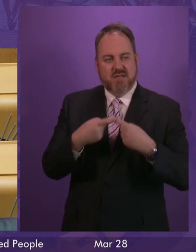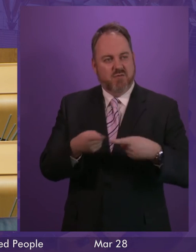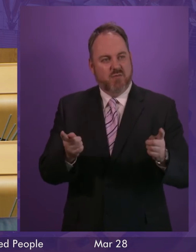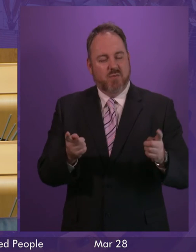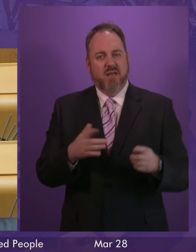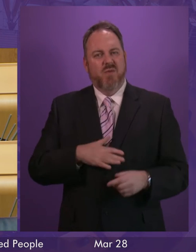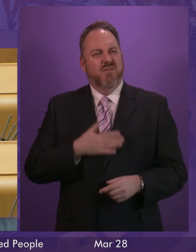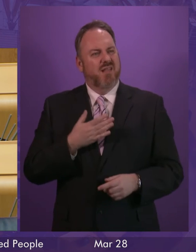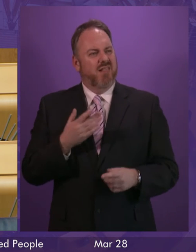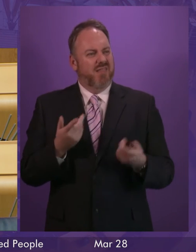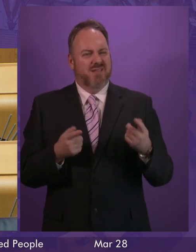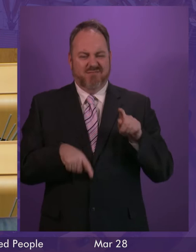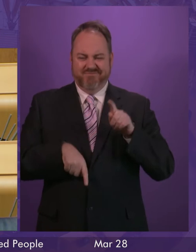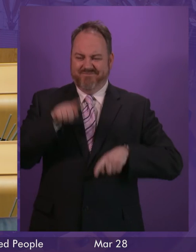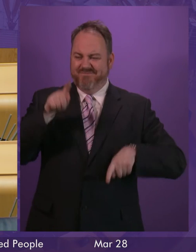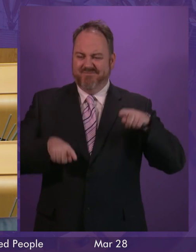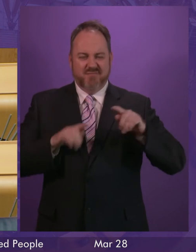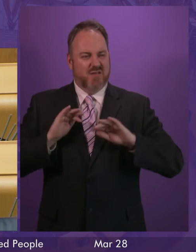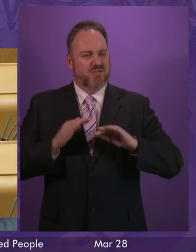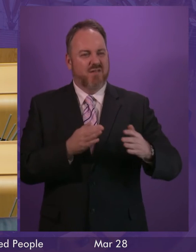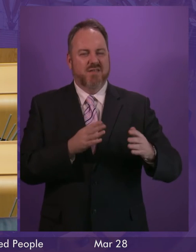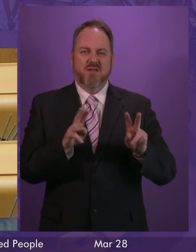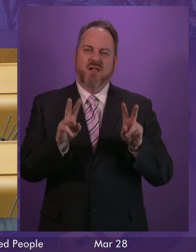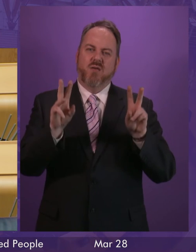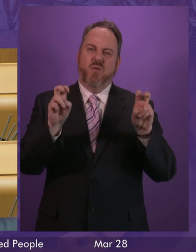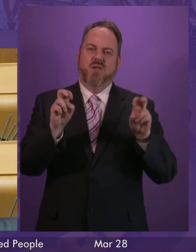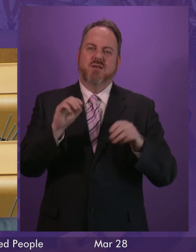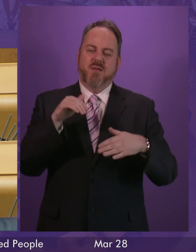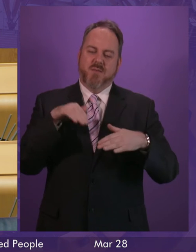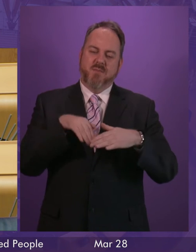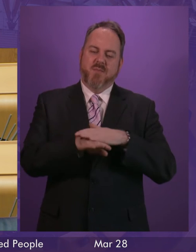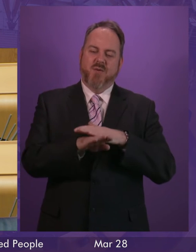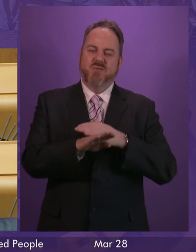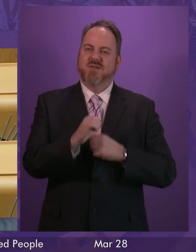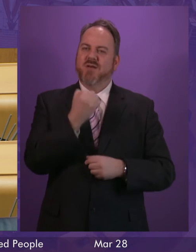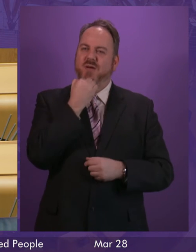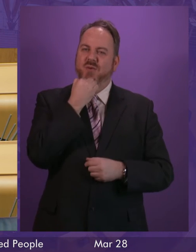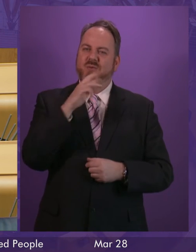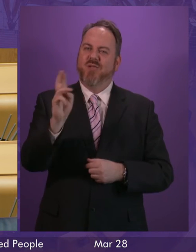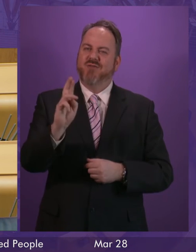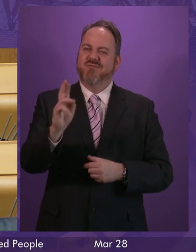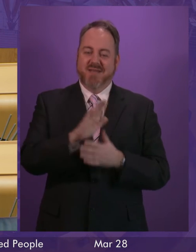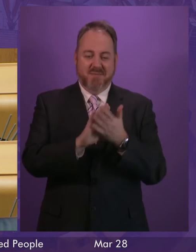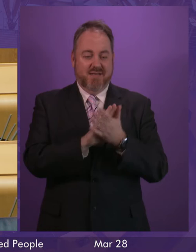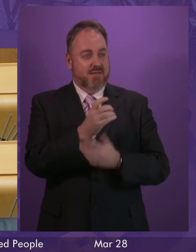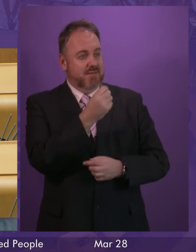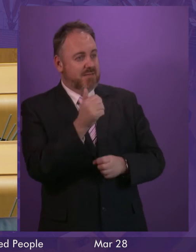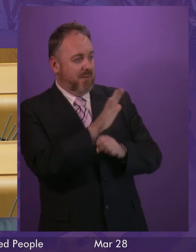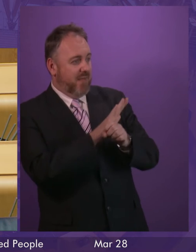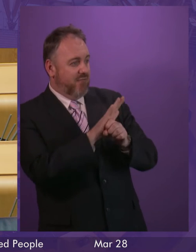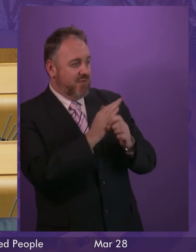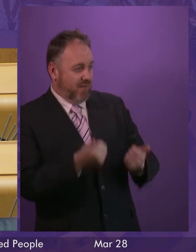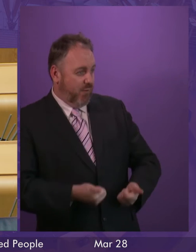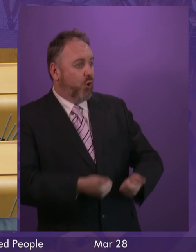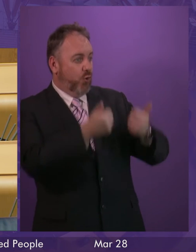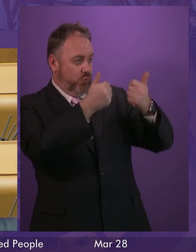of postcode lottery across the country as well and that is the other thing I would stress to ministers. There is good